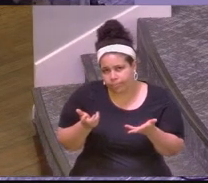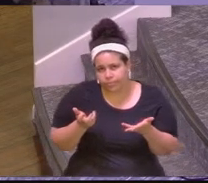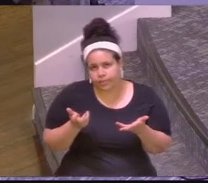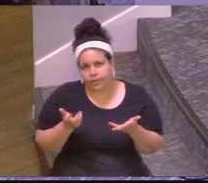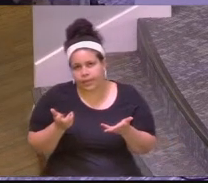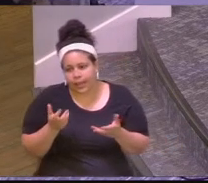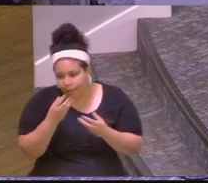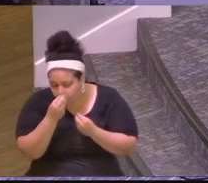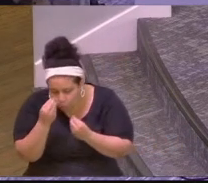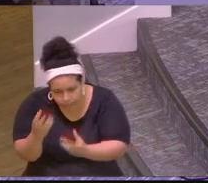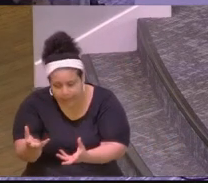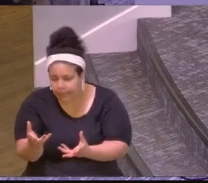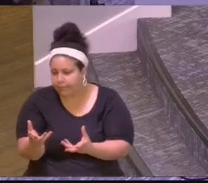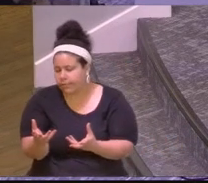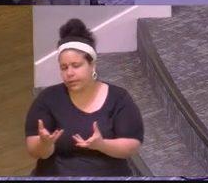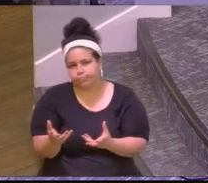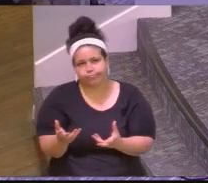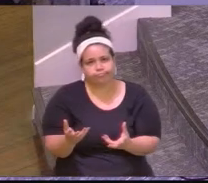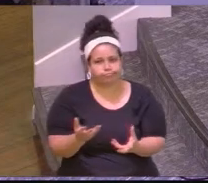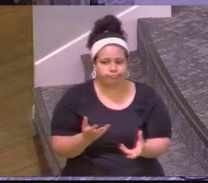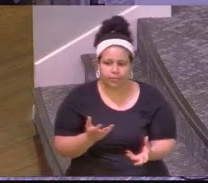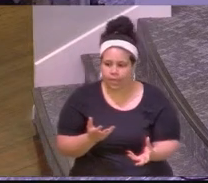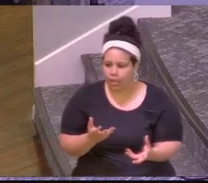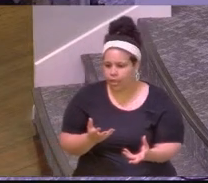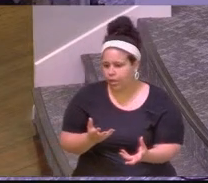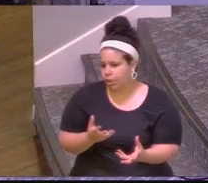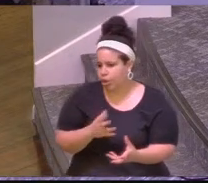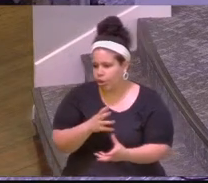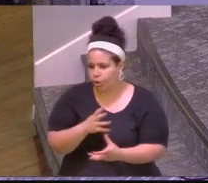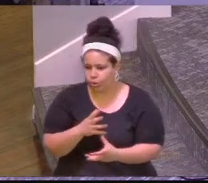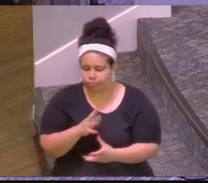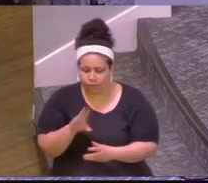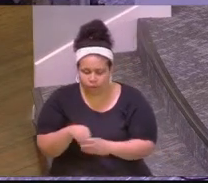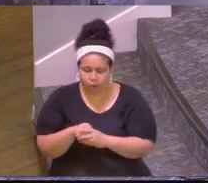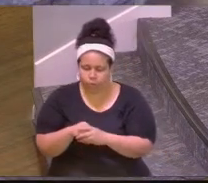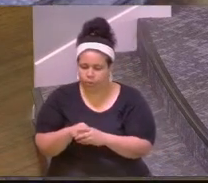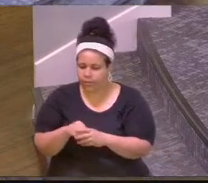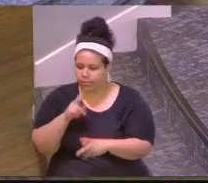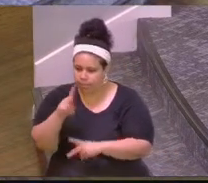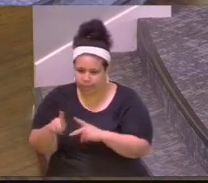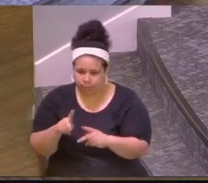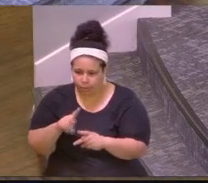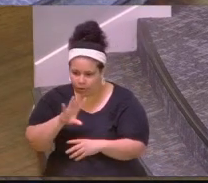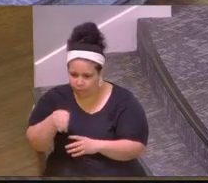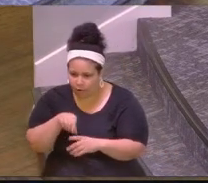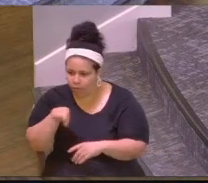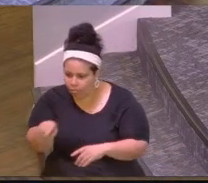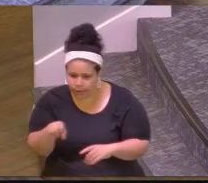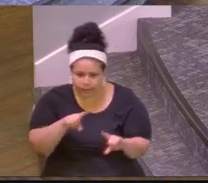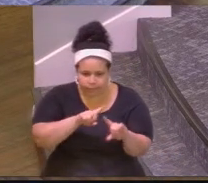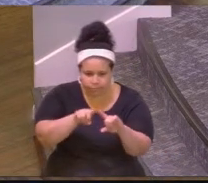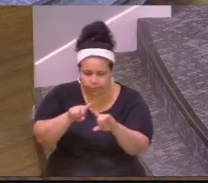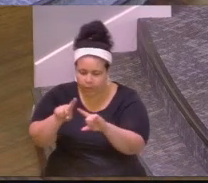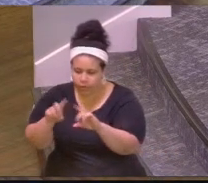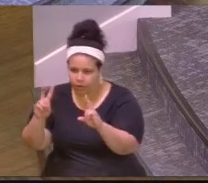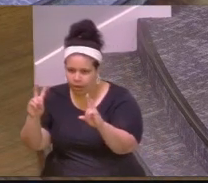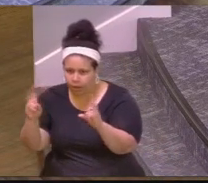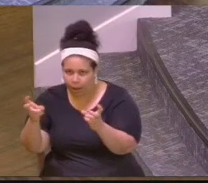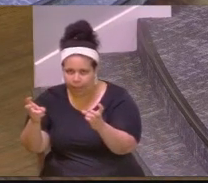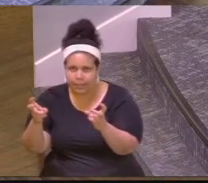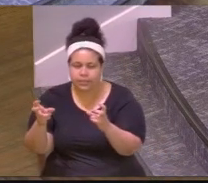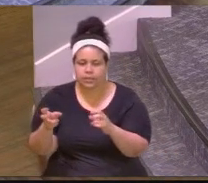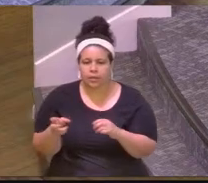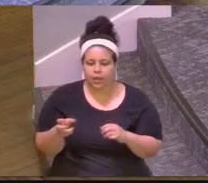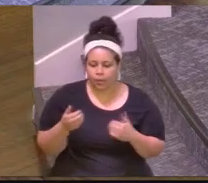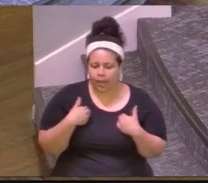informative as to what the people who are on the advisory committee are thinking about different topics. And so we have different topics at each meeting,